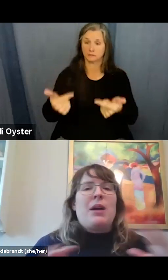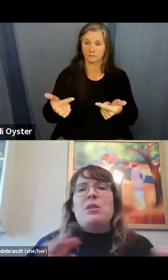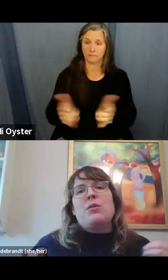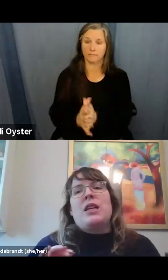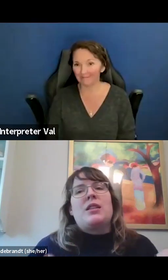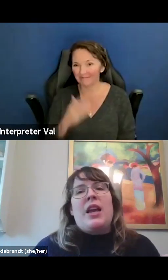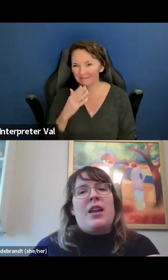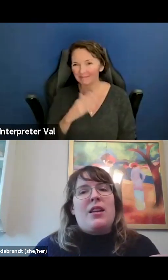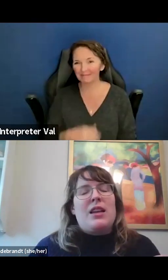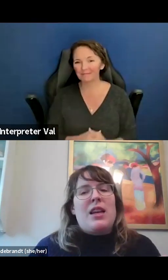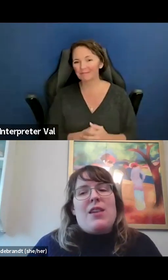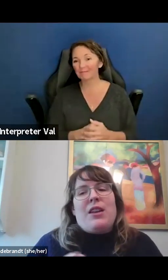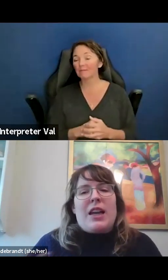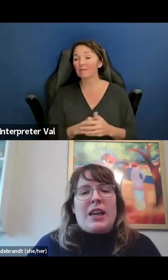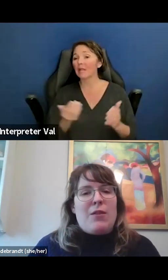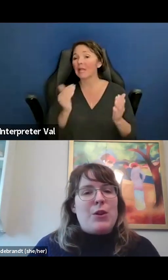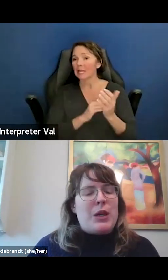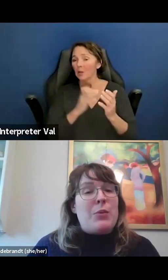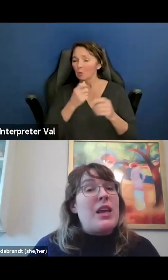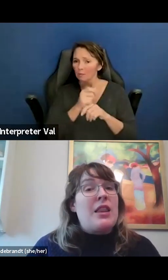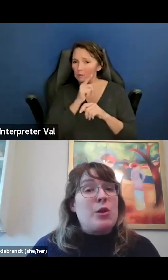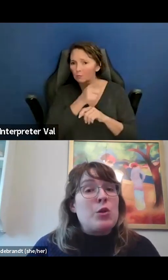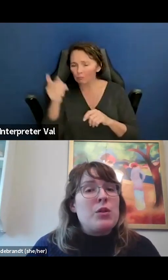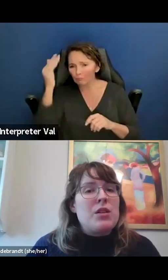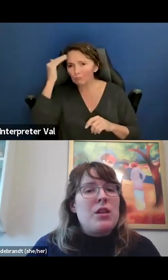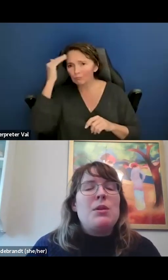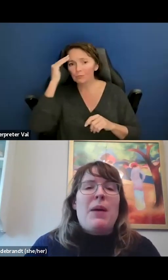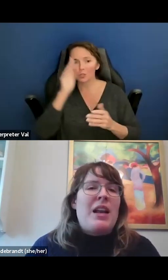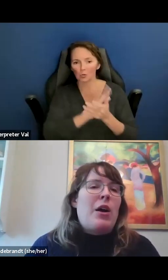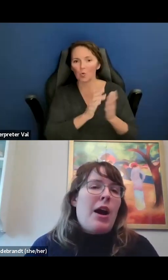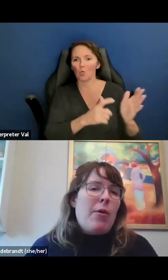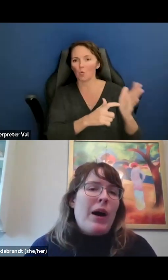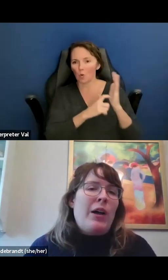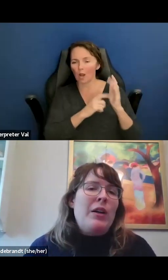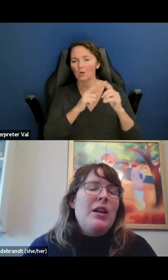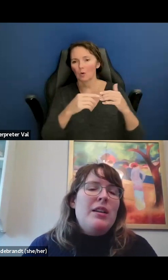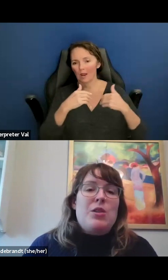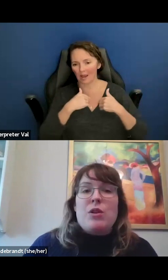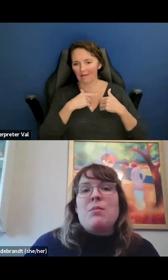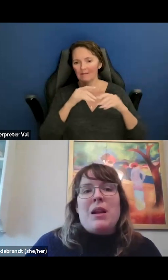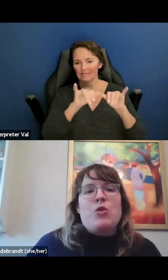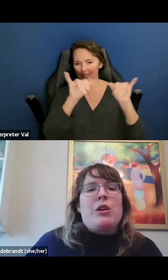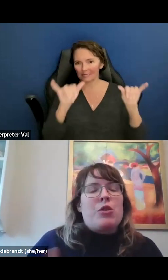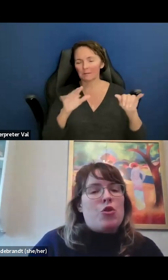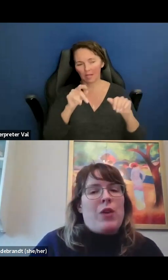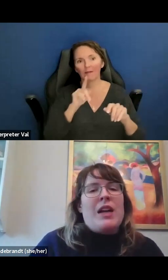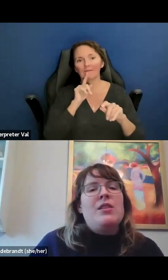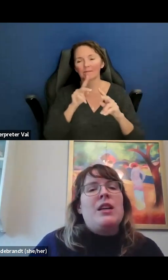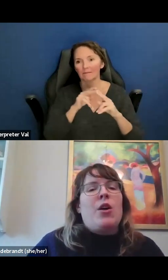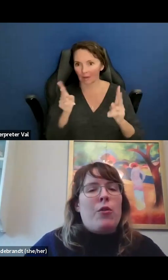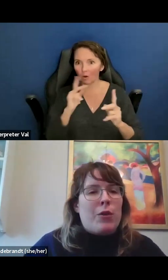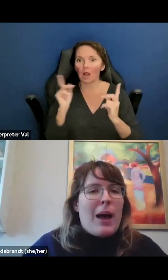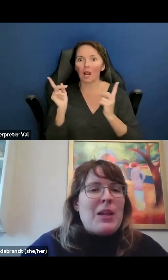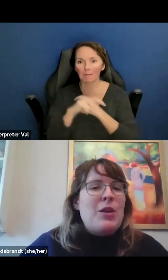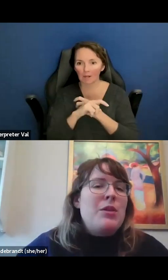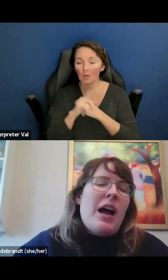so sometimes those things can even get confusing within the school system, depending on how well district administrators are trained